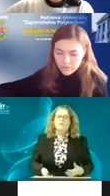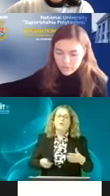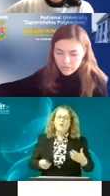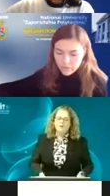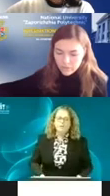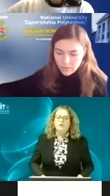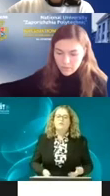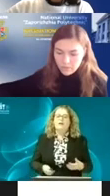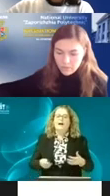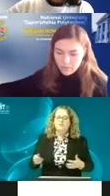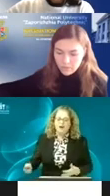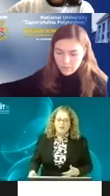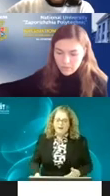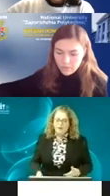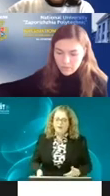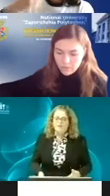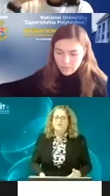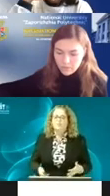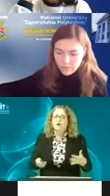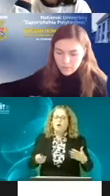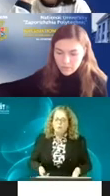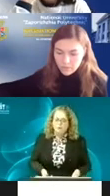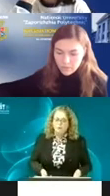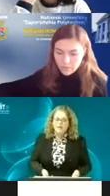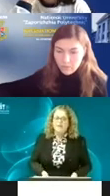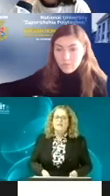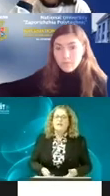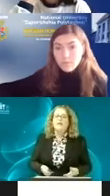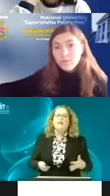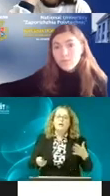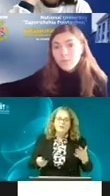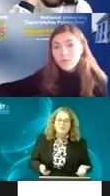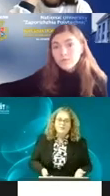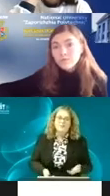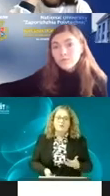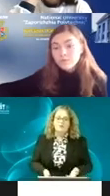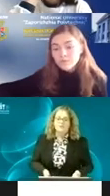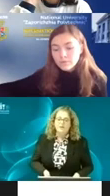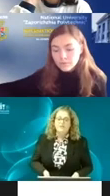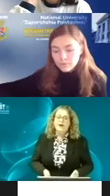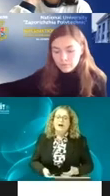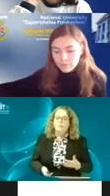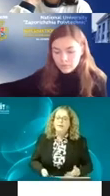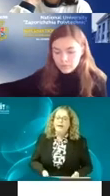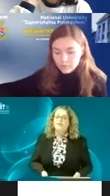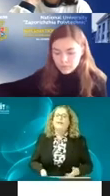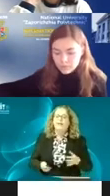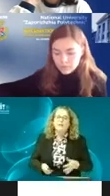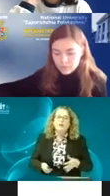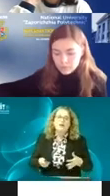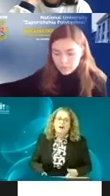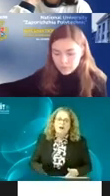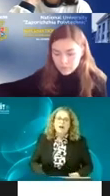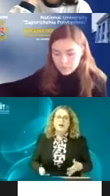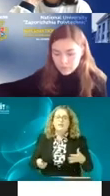bots, wearables, IVR telephone system, home personal assistant, in our TVs, smart TVs, application, in